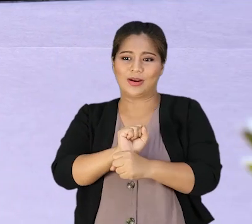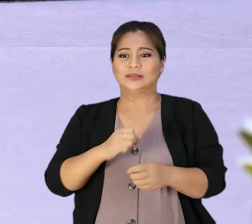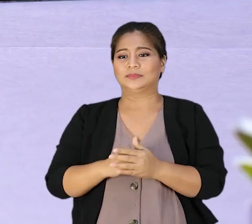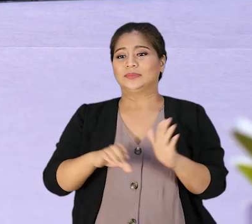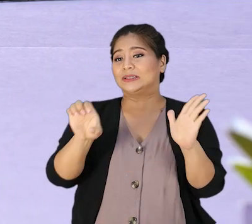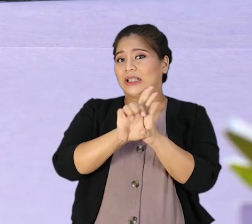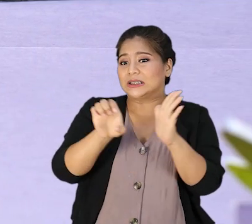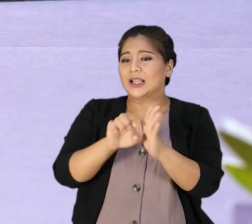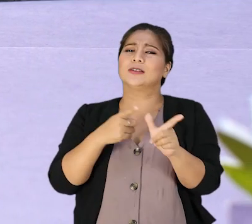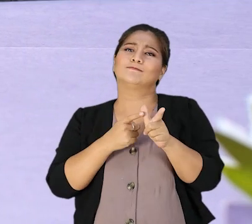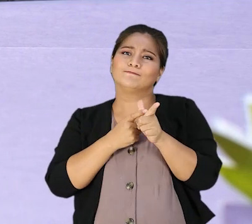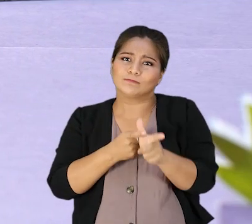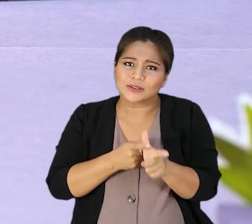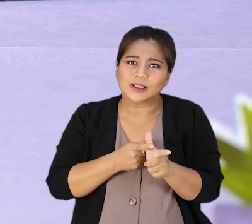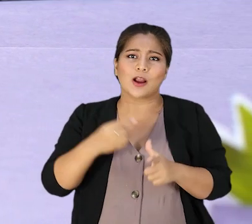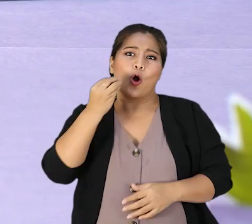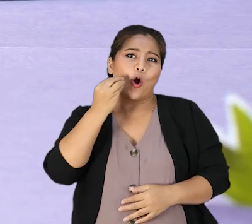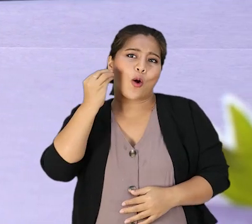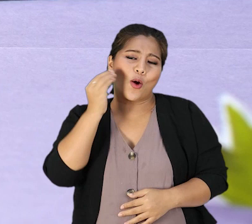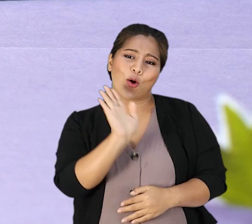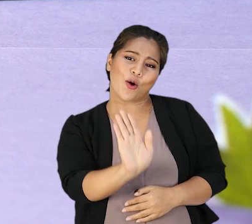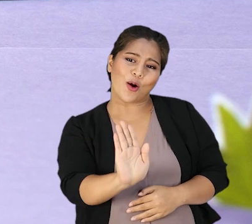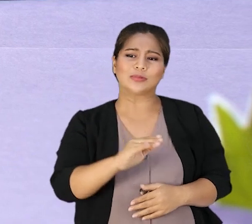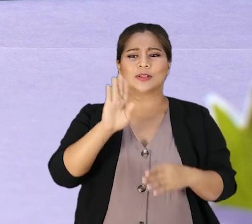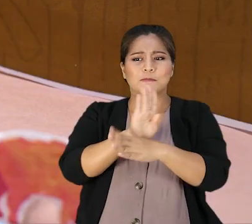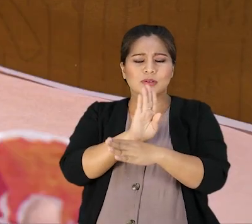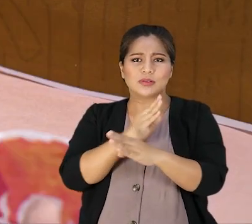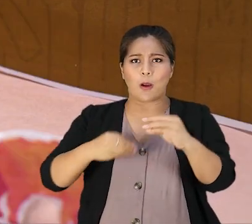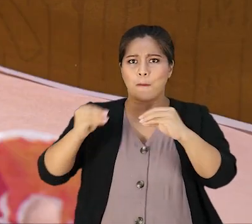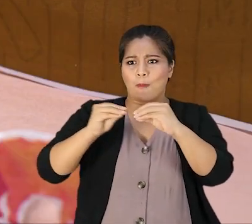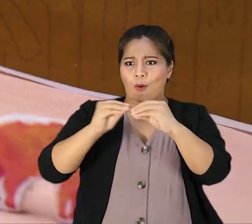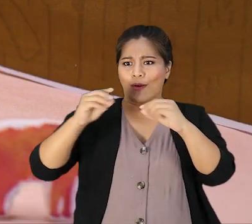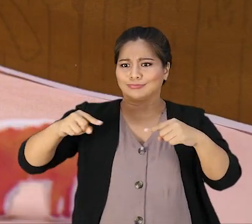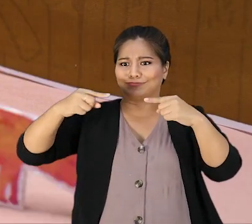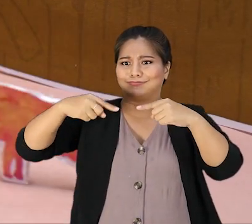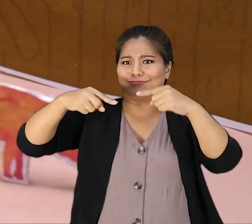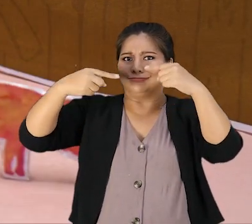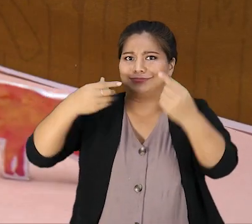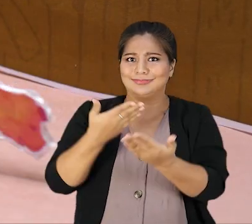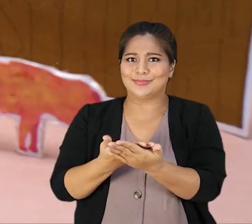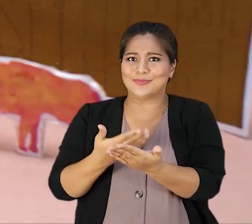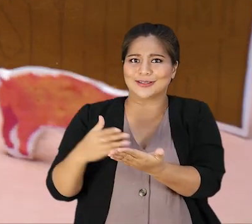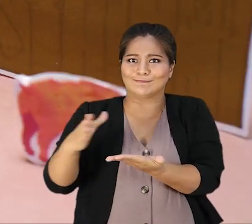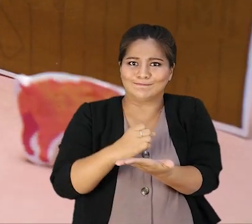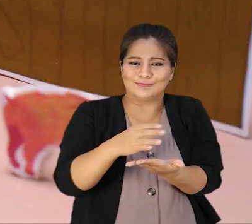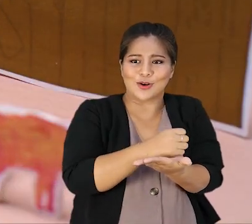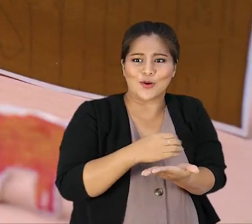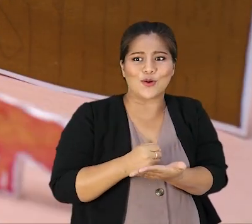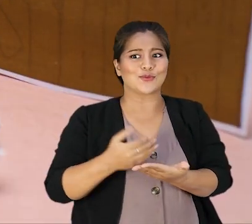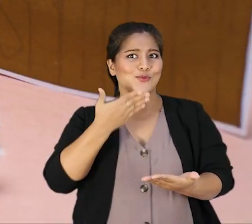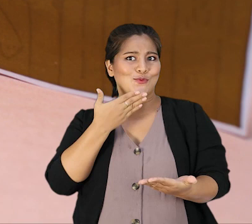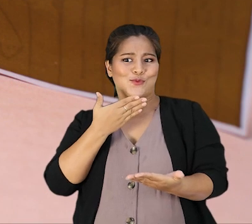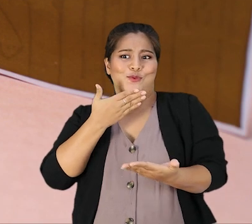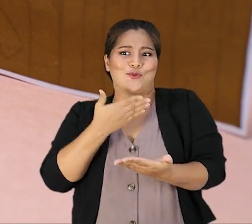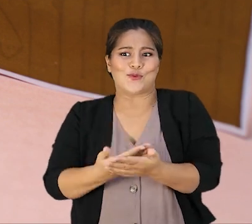your work. For example, running a business at home. To make your business more successful and earn more income,